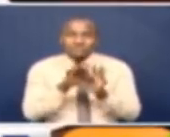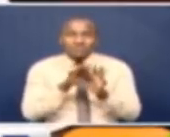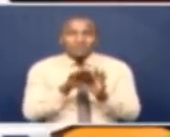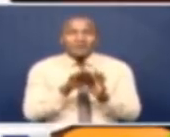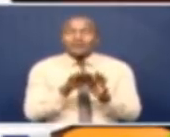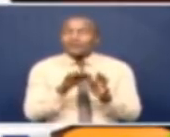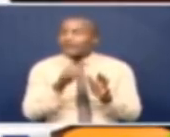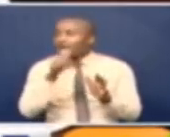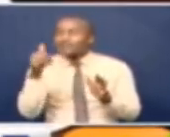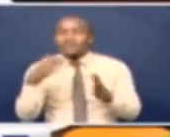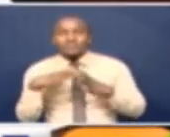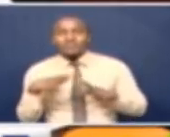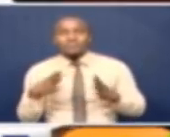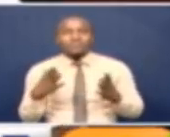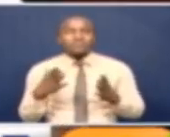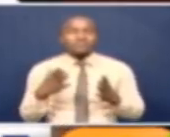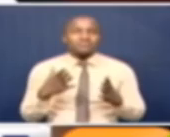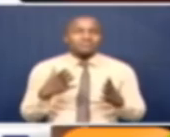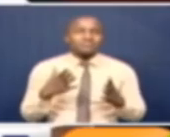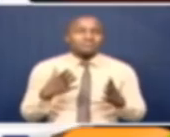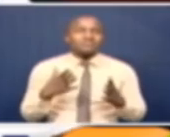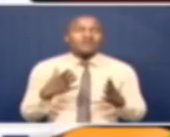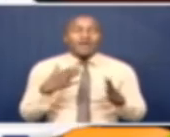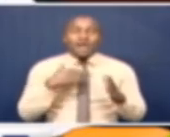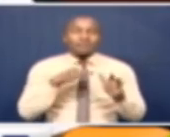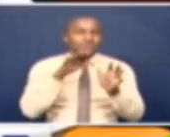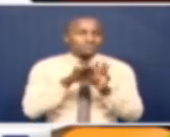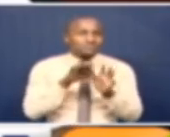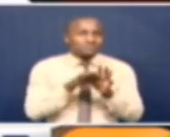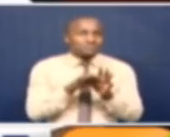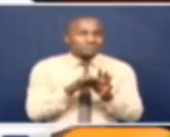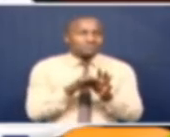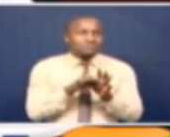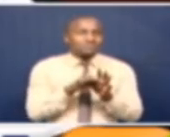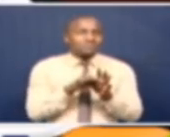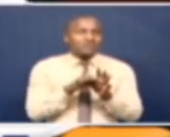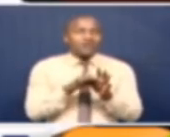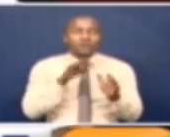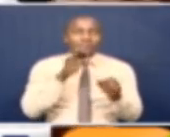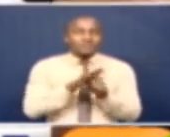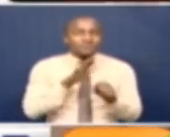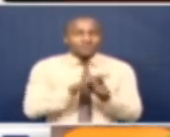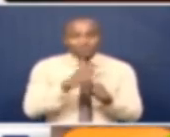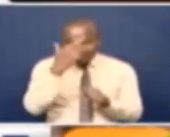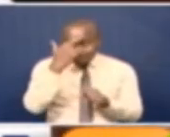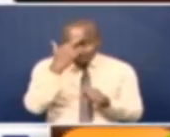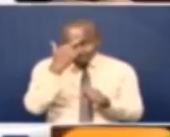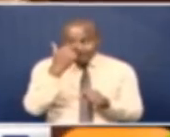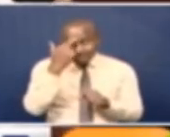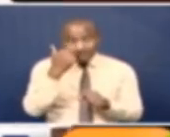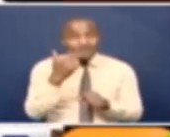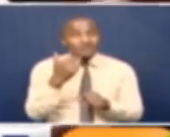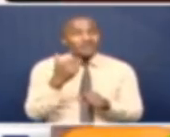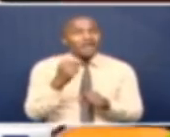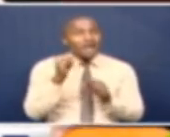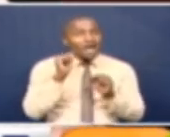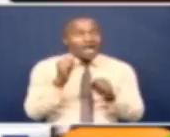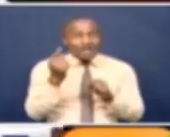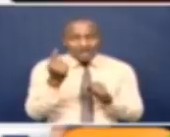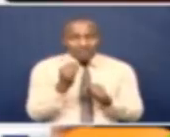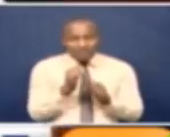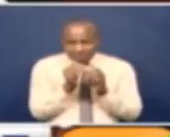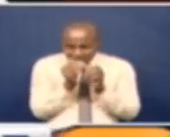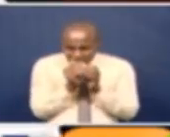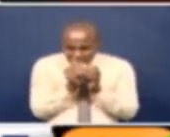non-Maasais. Okay? You just elected by Maasai. I was elected by the majority of Maasais. And let me quantify it. I come from a very small